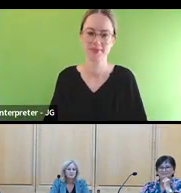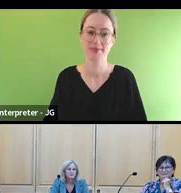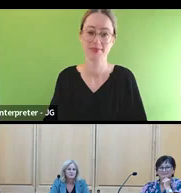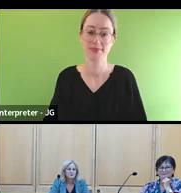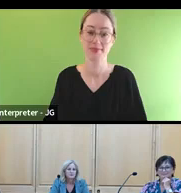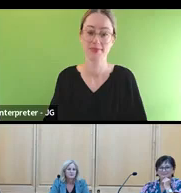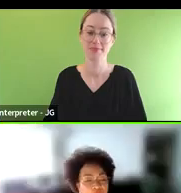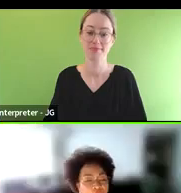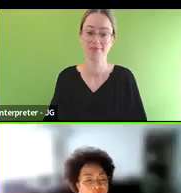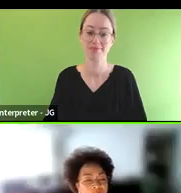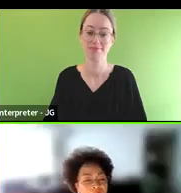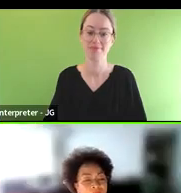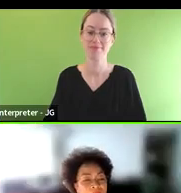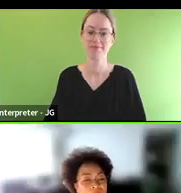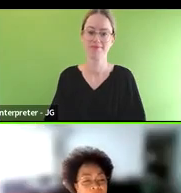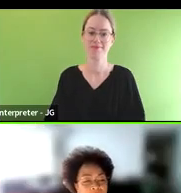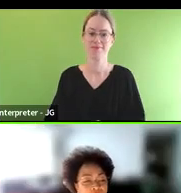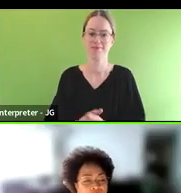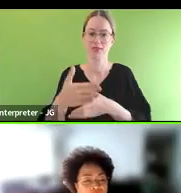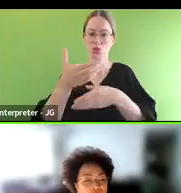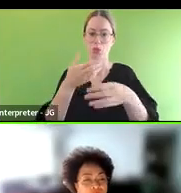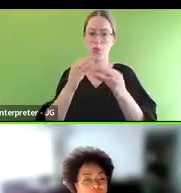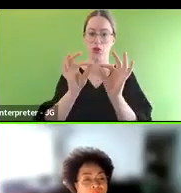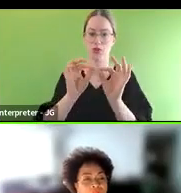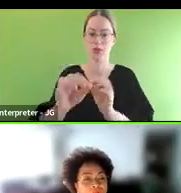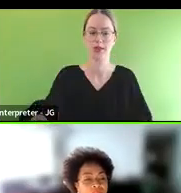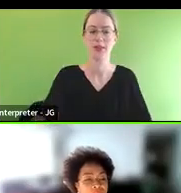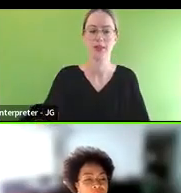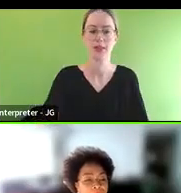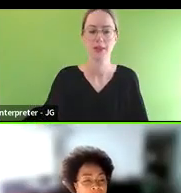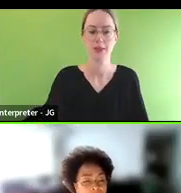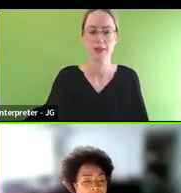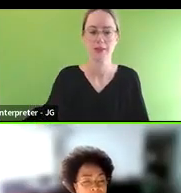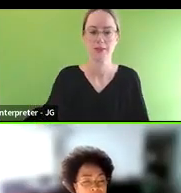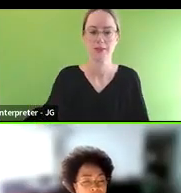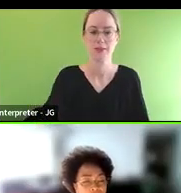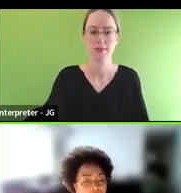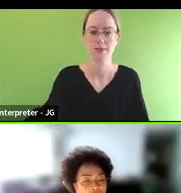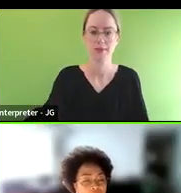Members, we have one submission from